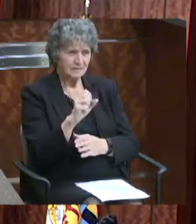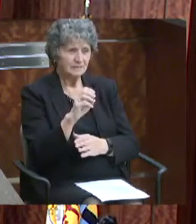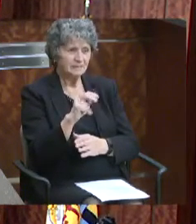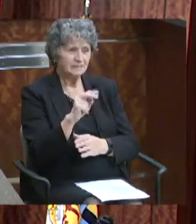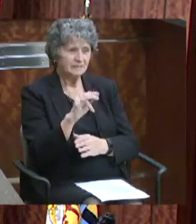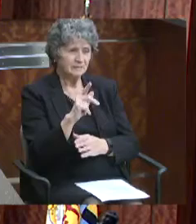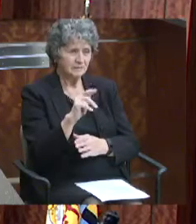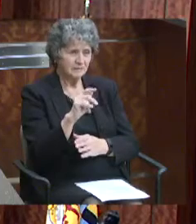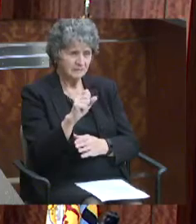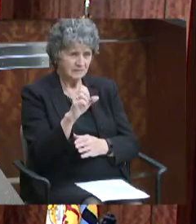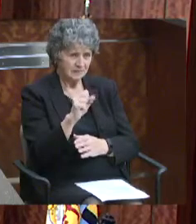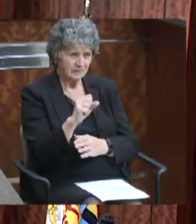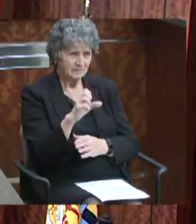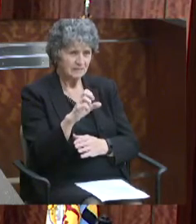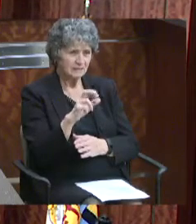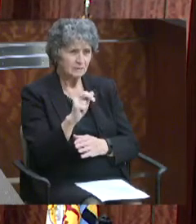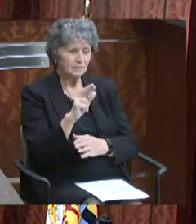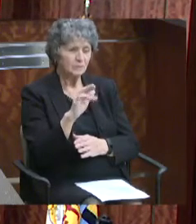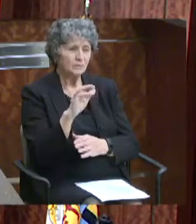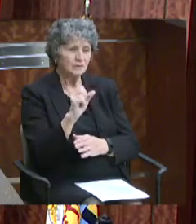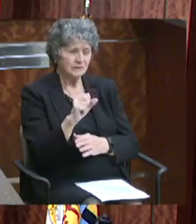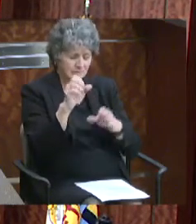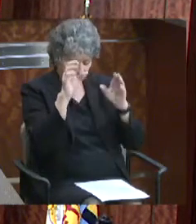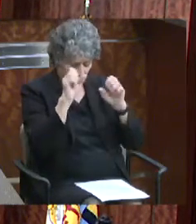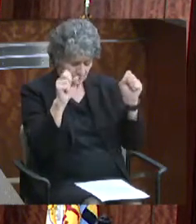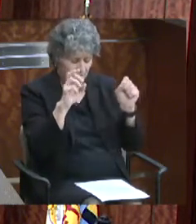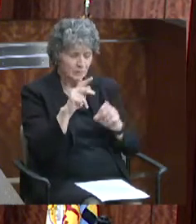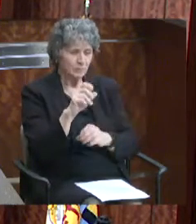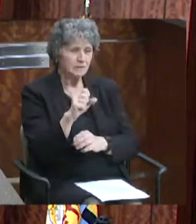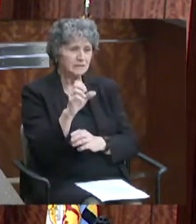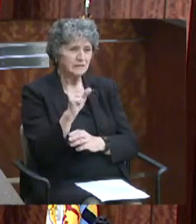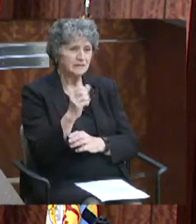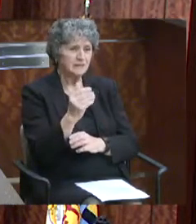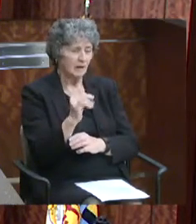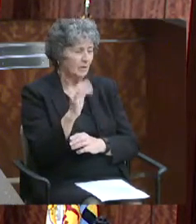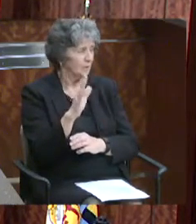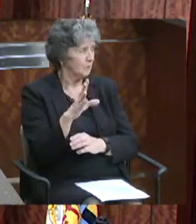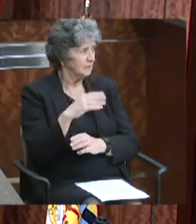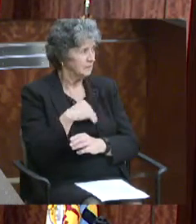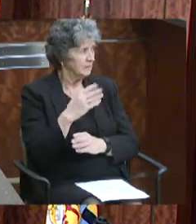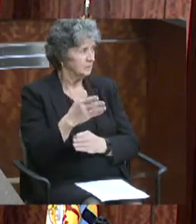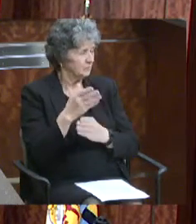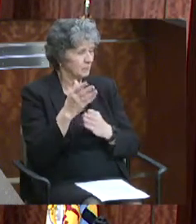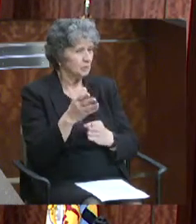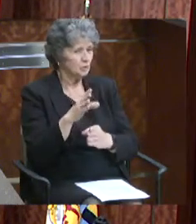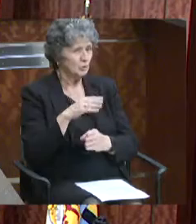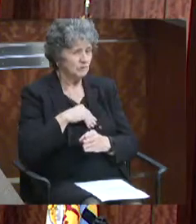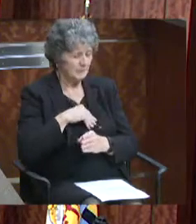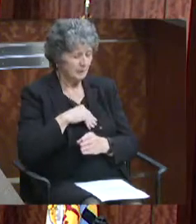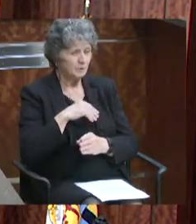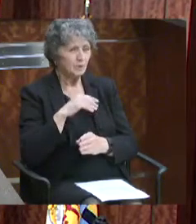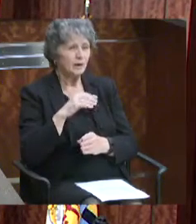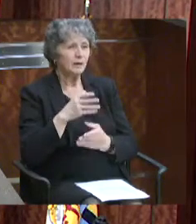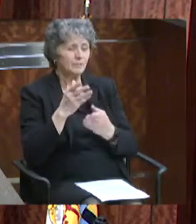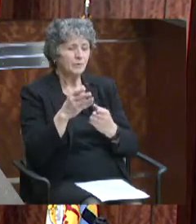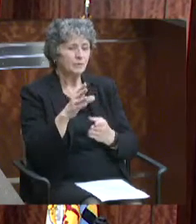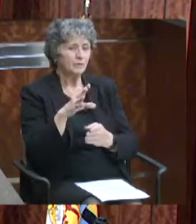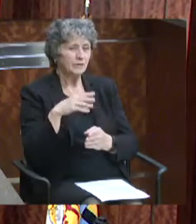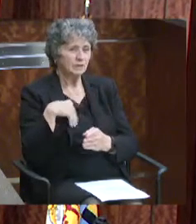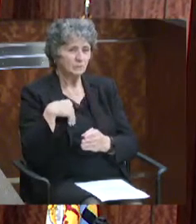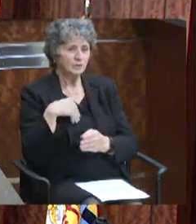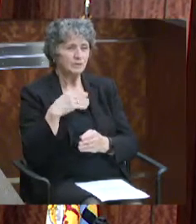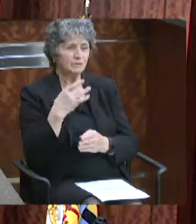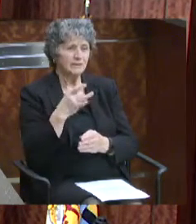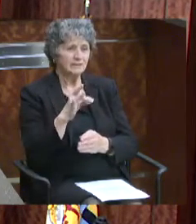Yes. Ms. Crary? Yes. President Rex? Yes, and now I'll take a motion. Mr. President, I move for the adoption of ordinance number 1881 as amended.